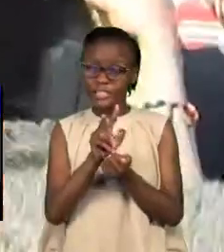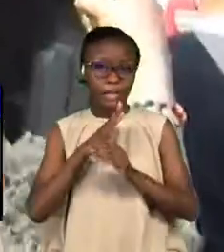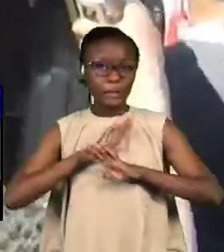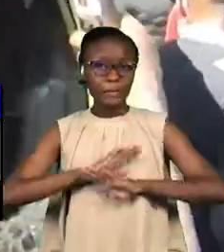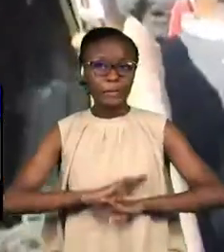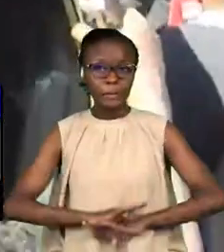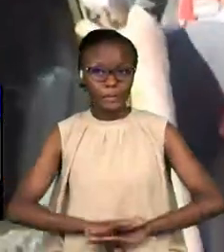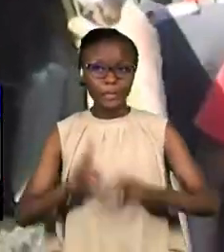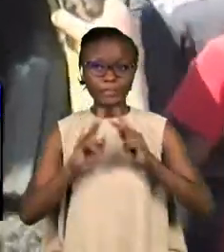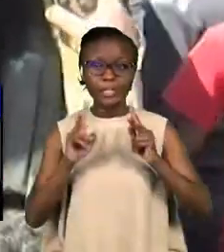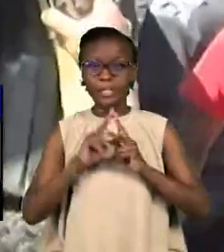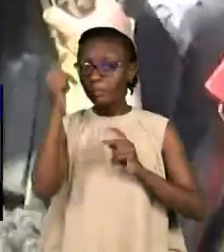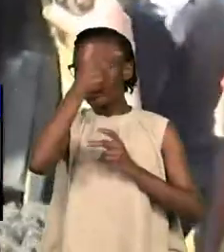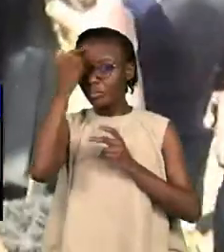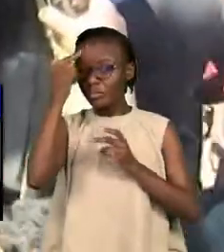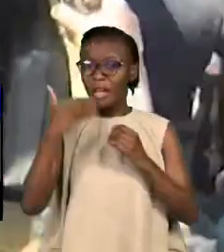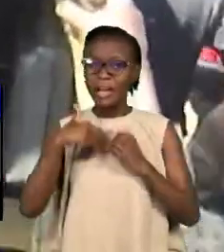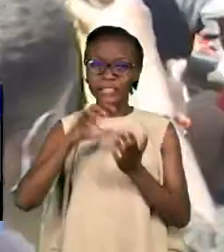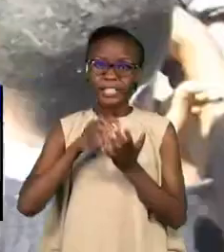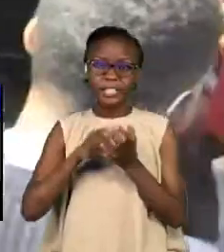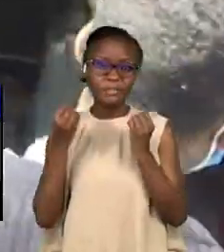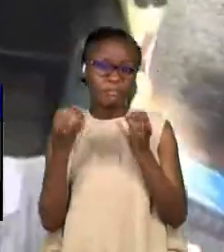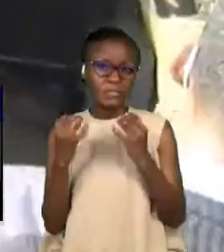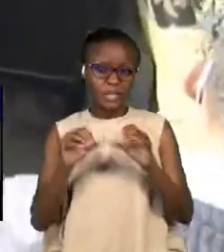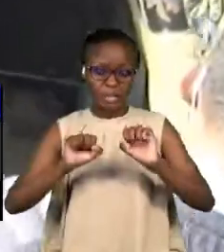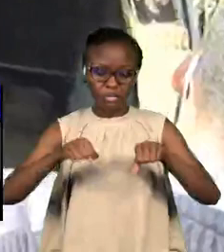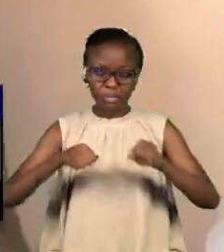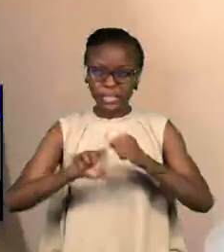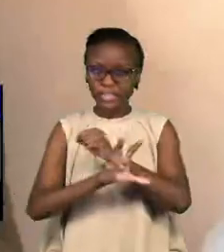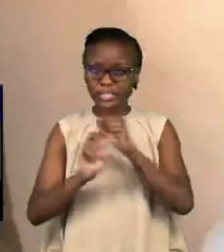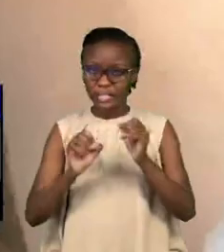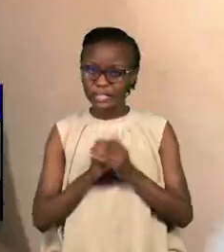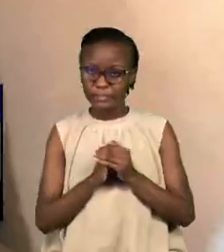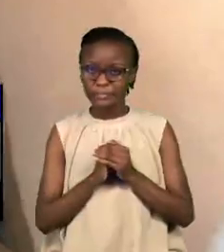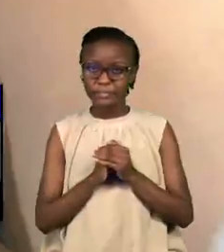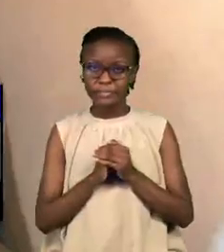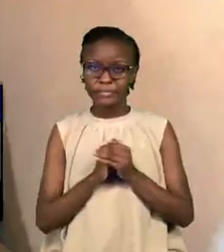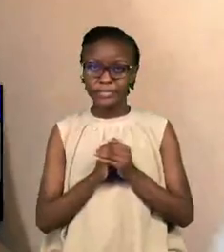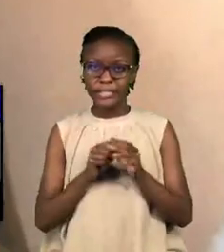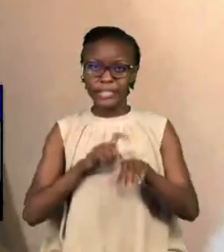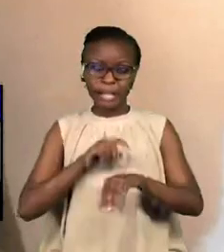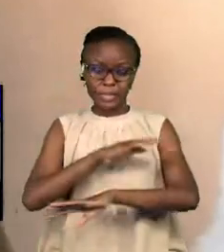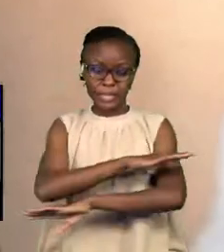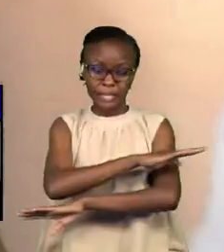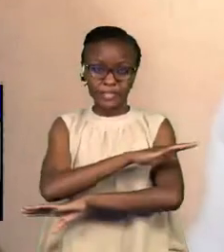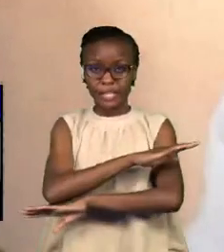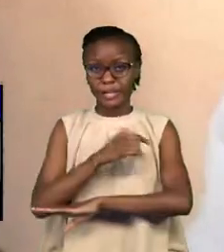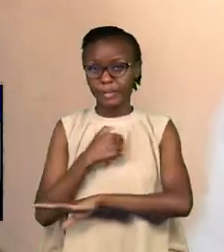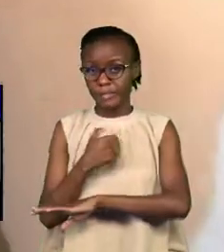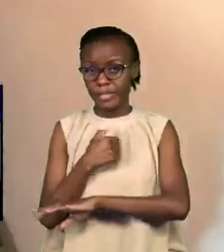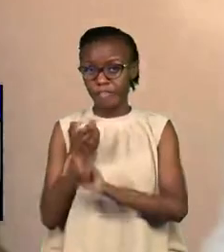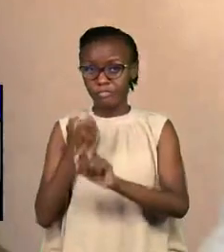after grappling with increased cases of motorbike theft for some time. Jioni wakati kunanyesha, nilikuwa nakuja kutoka